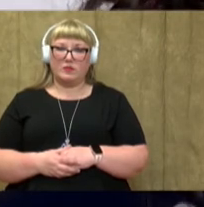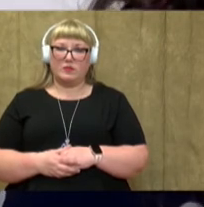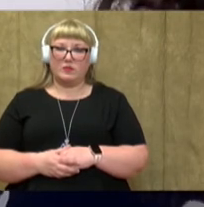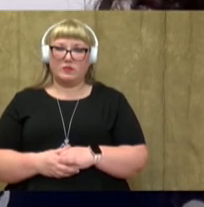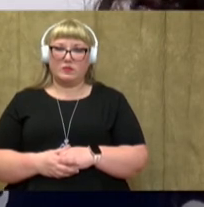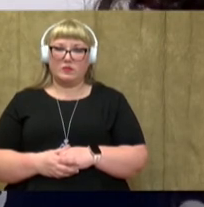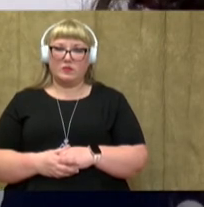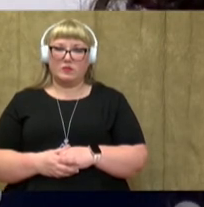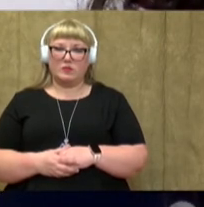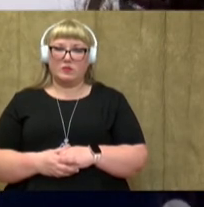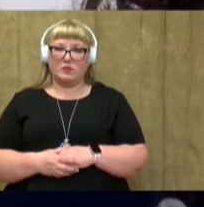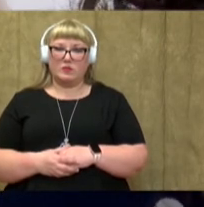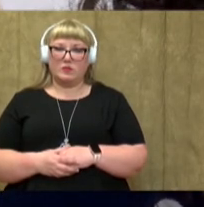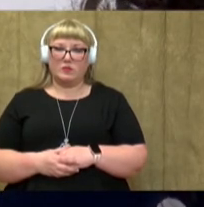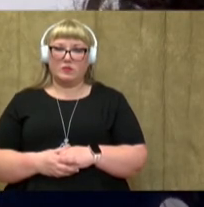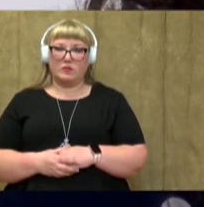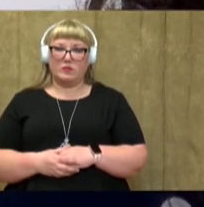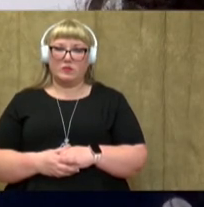All right.